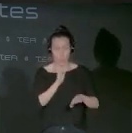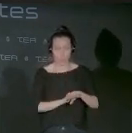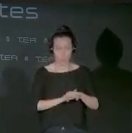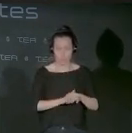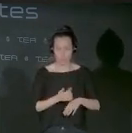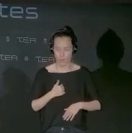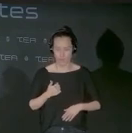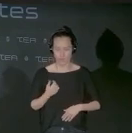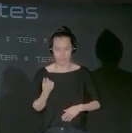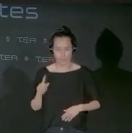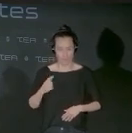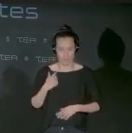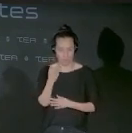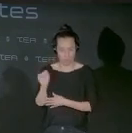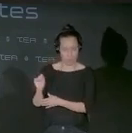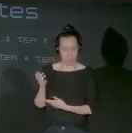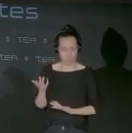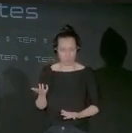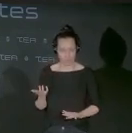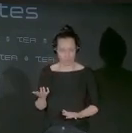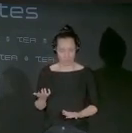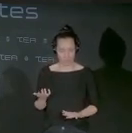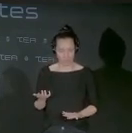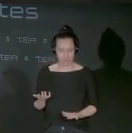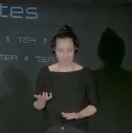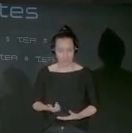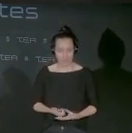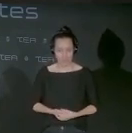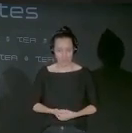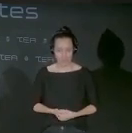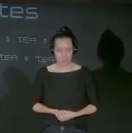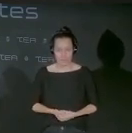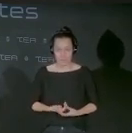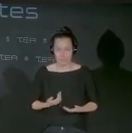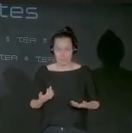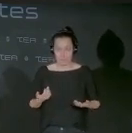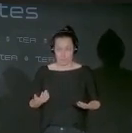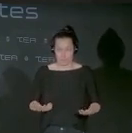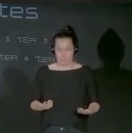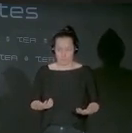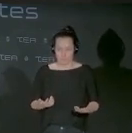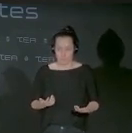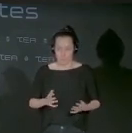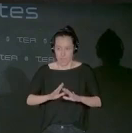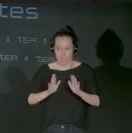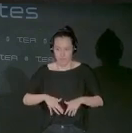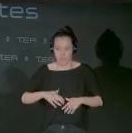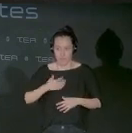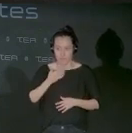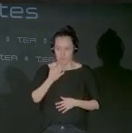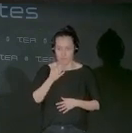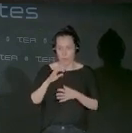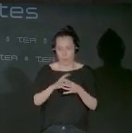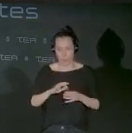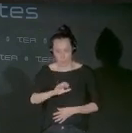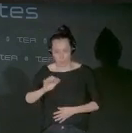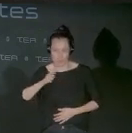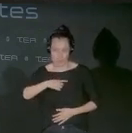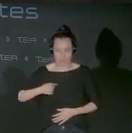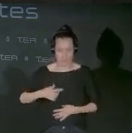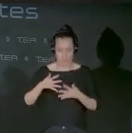rules they bring out in UK, China, US, EU, people will still play games, because bears